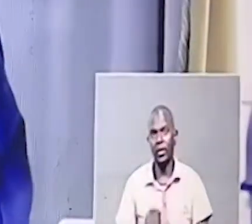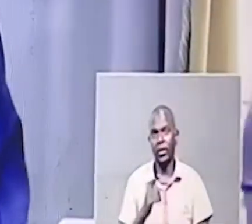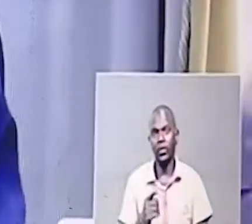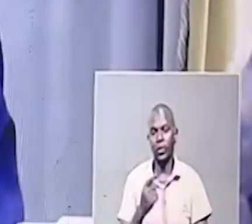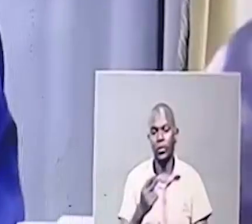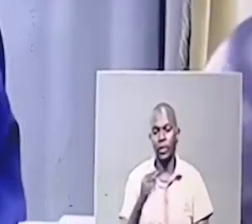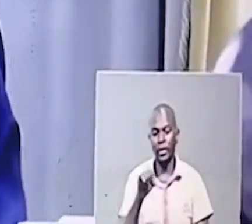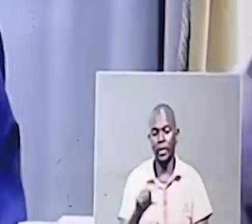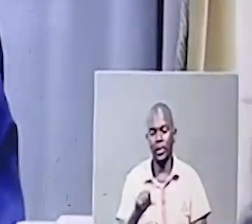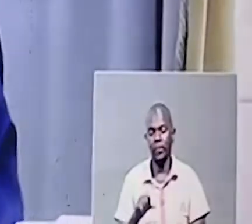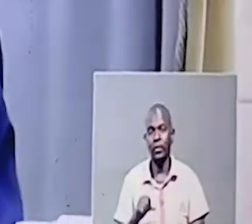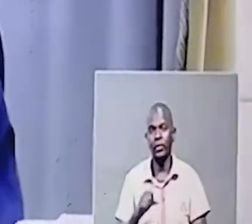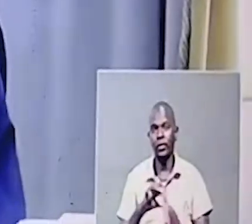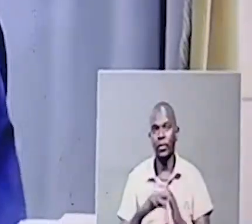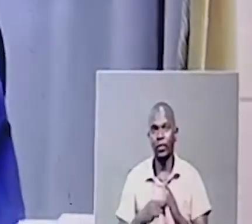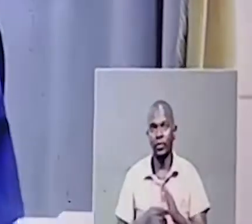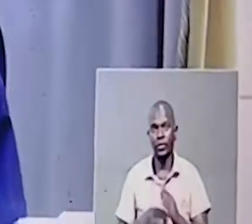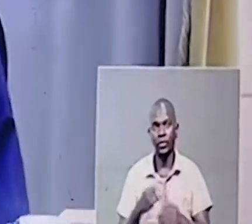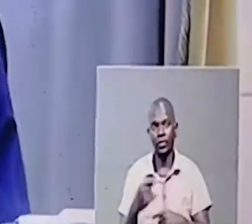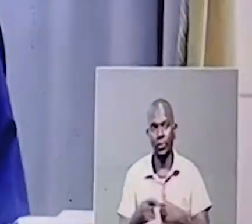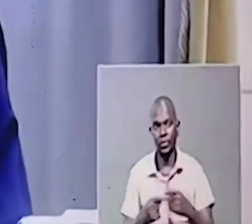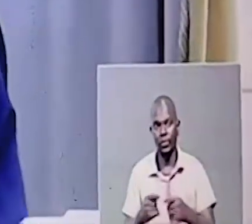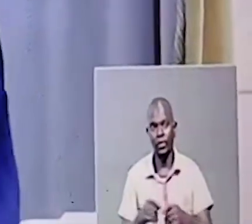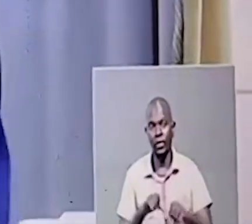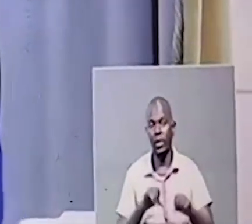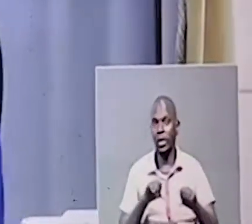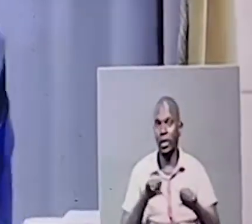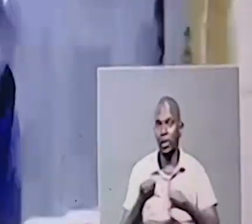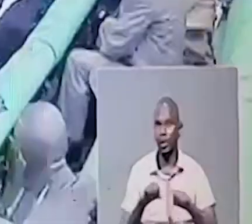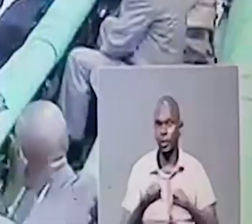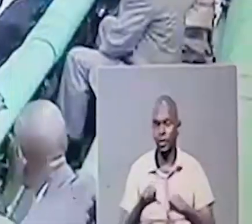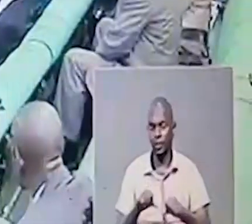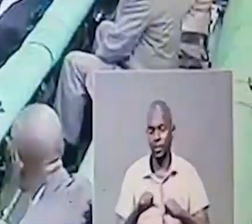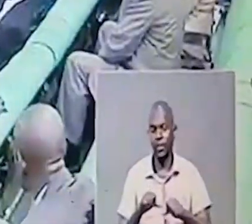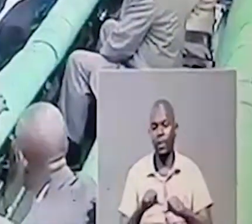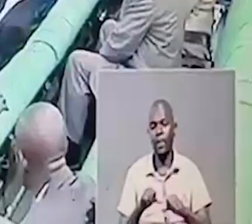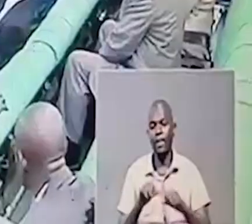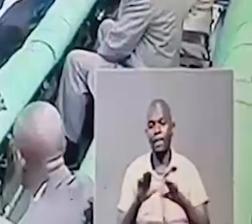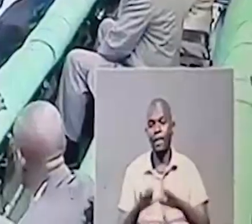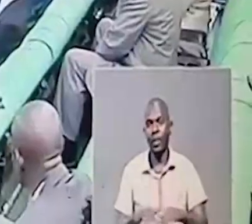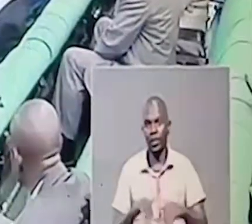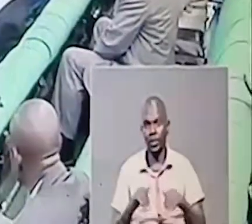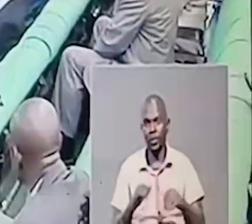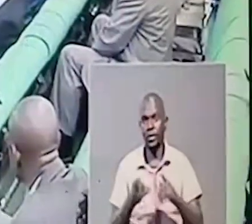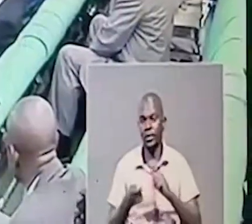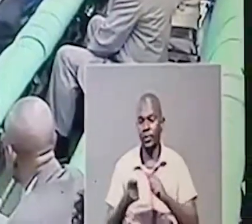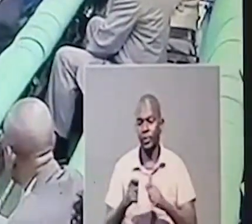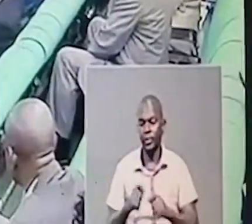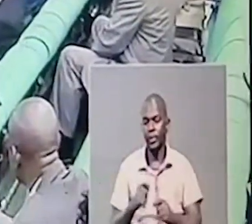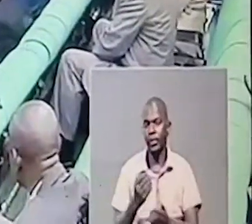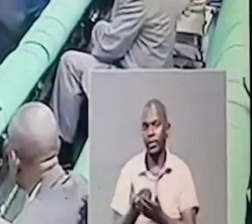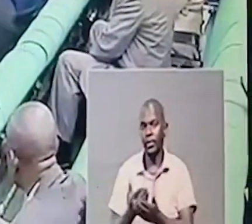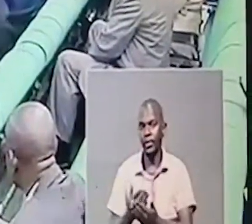Rules of Procedure. I thank you. Thank you. The Administration of Parliament Amendment Bill 2024. Thank